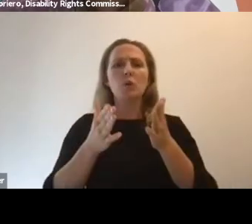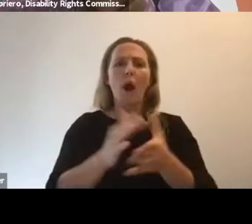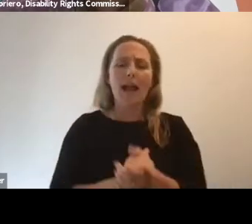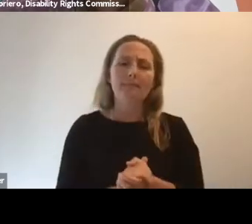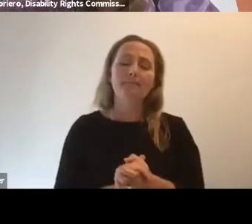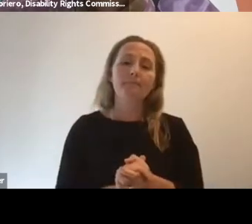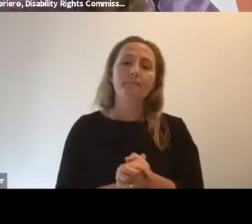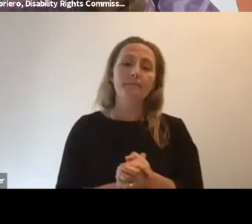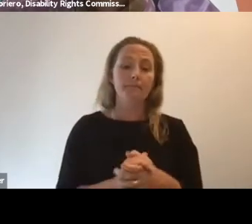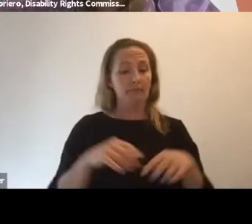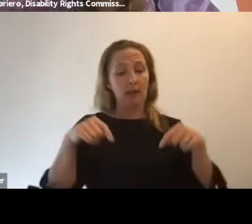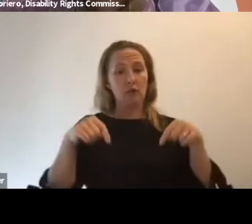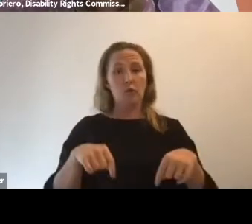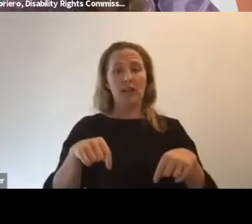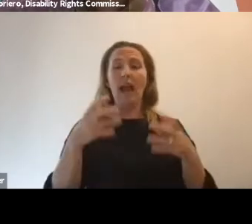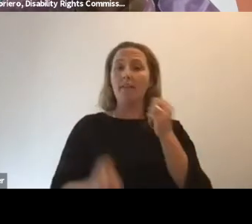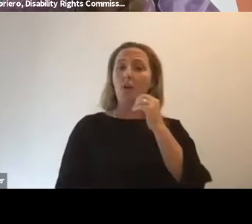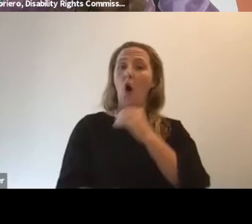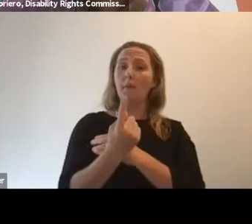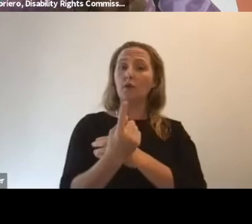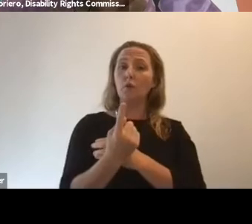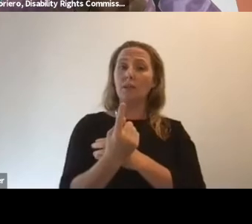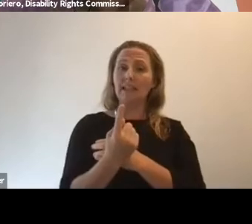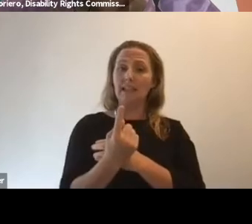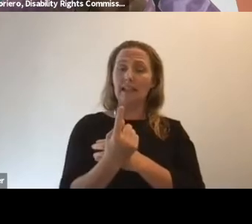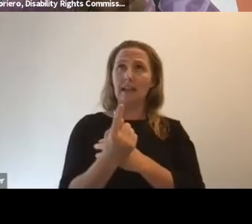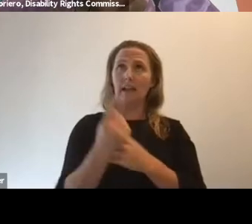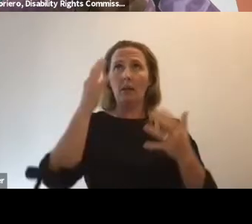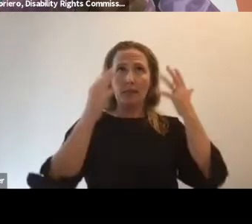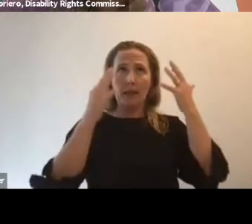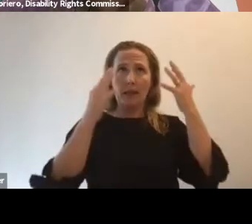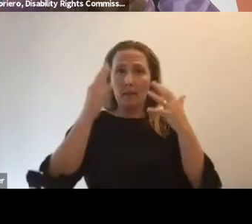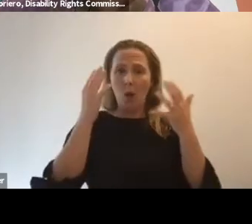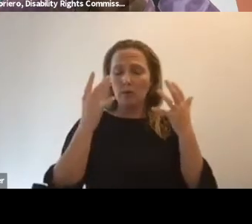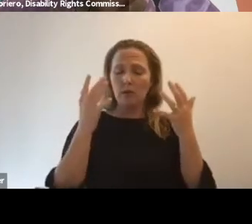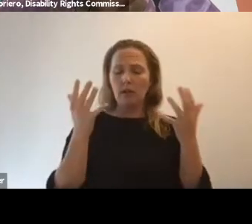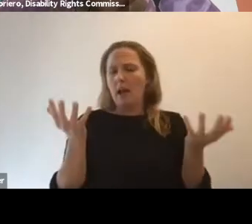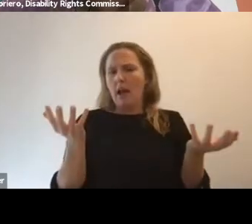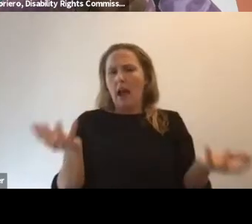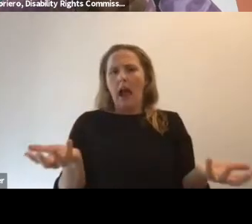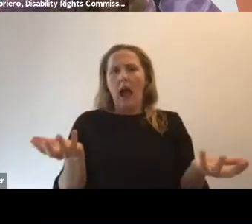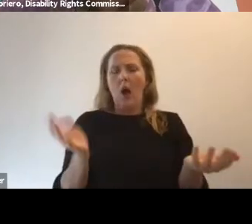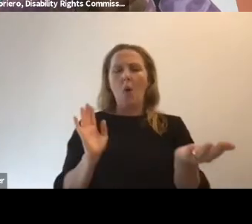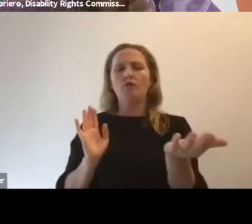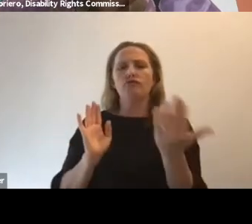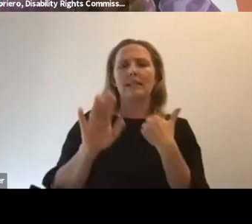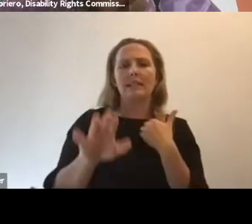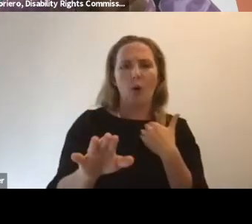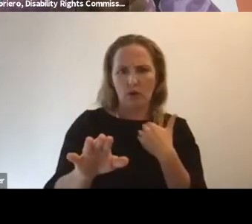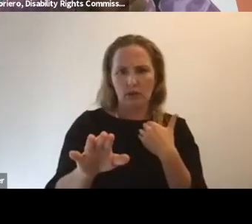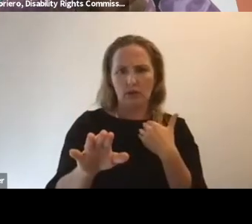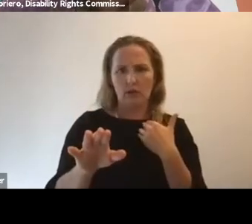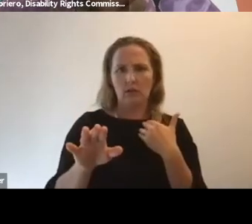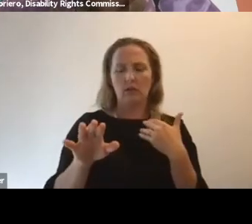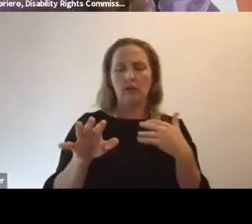opportunity today to be thinking about those things, how we can respond to the challenges ahead of us and how